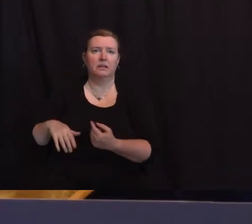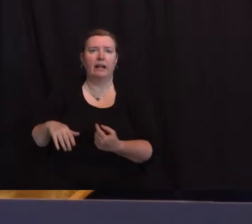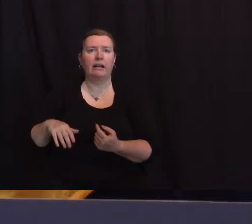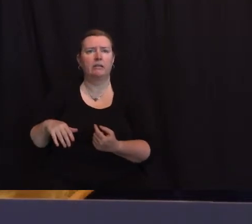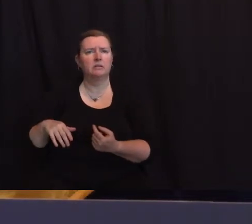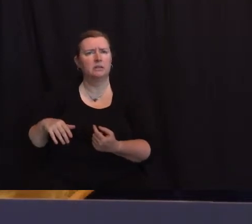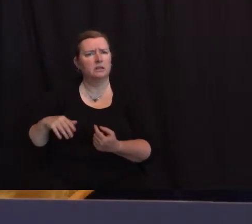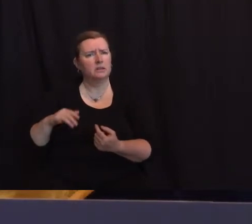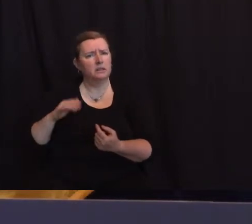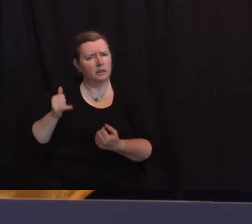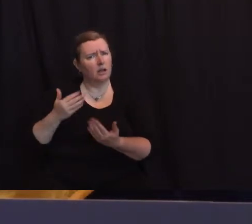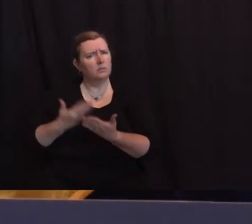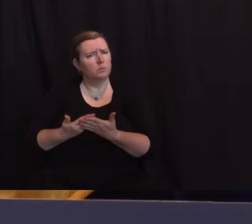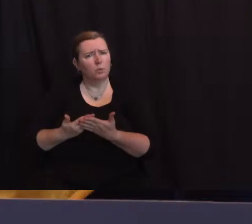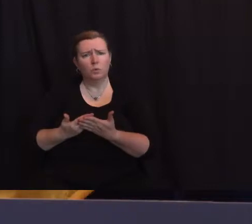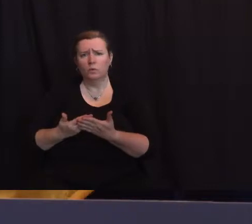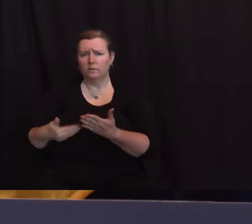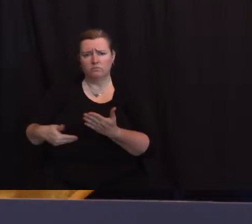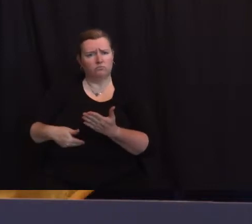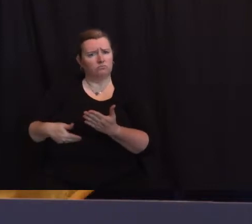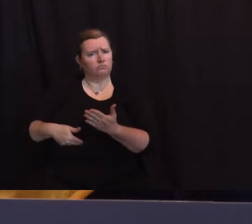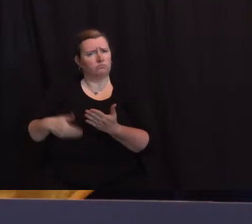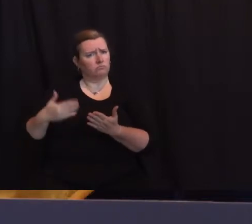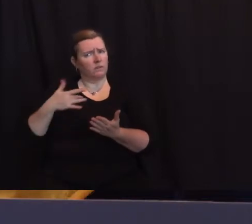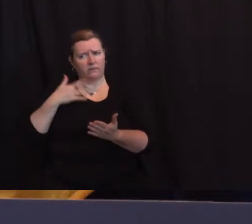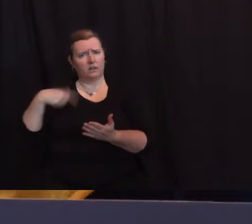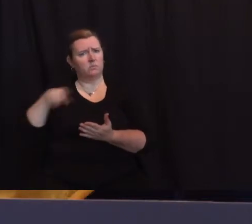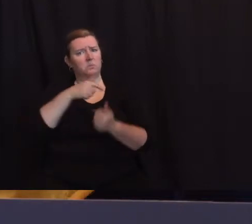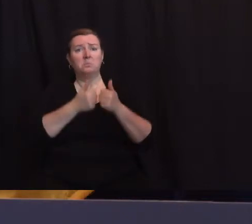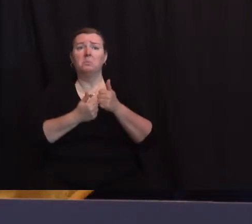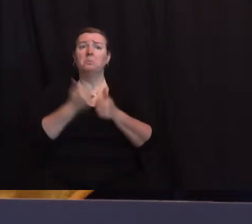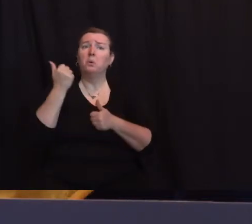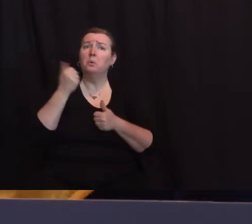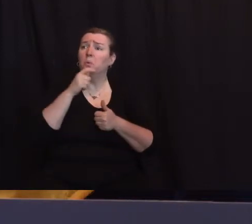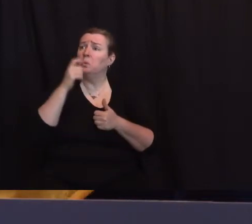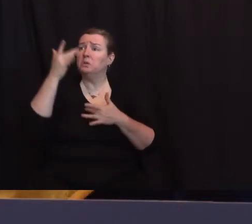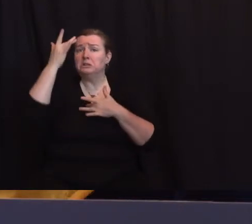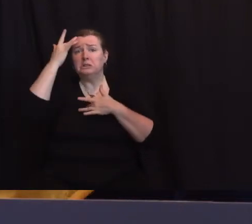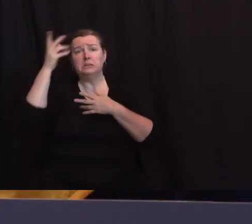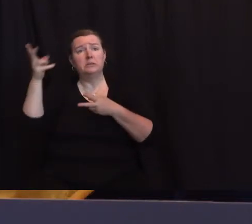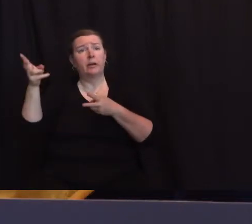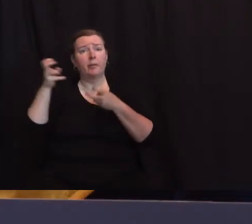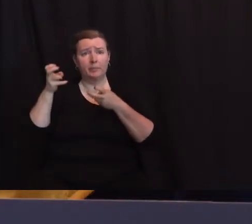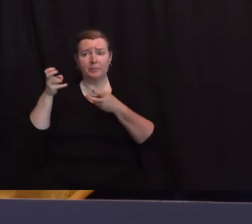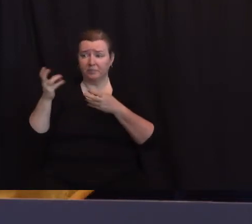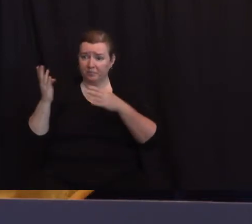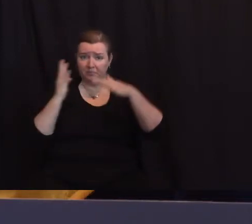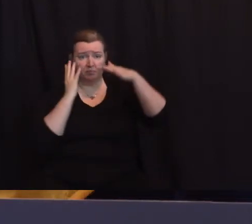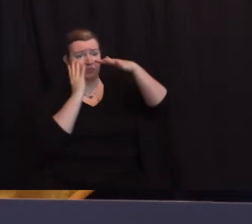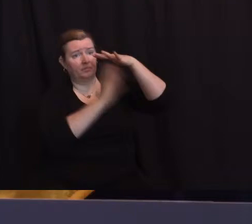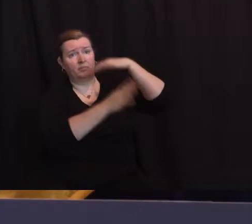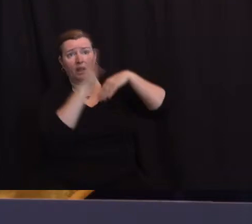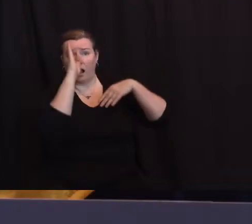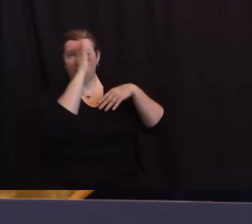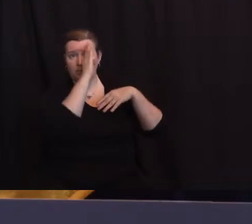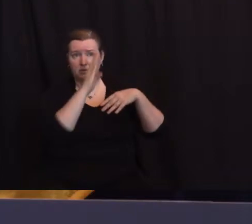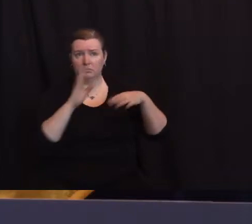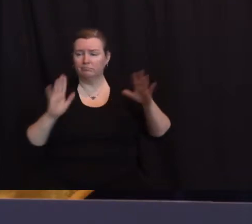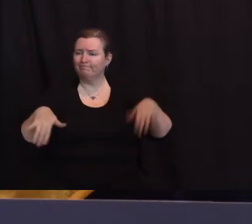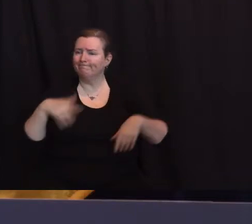the general sense that we've had. The overwhelming folks who are getting sick and getting hospitalized right now are not